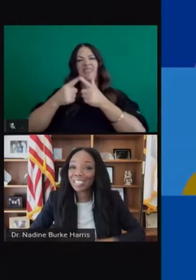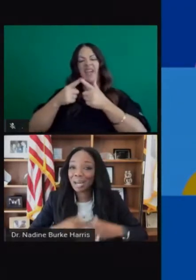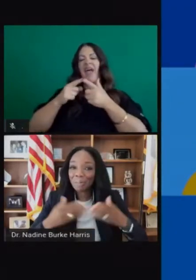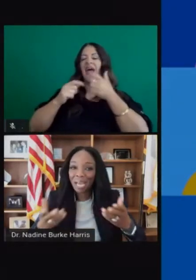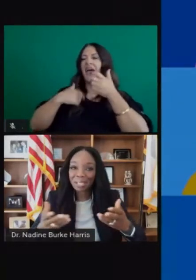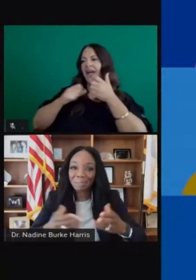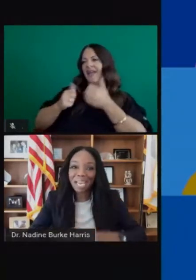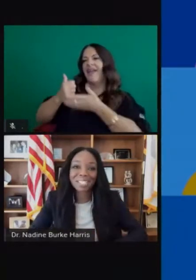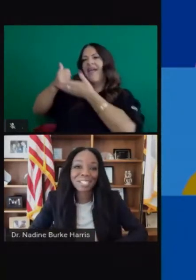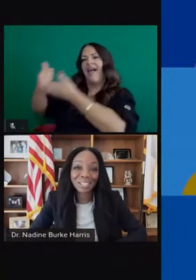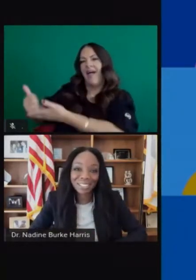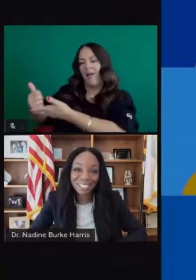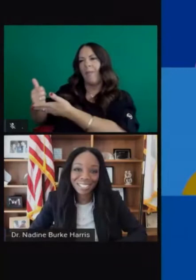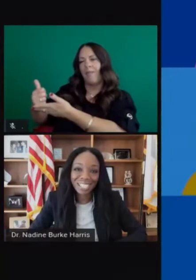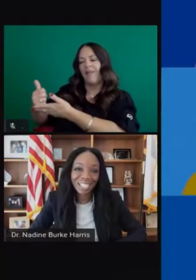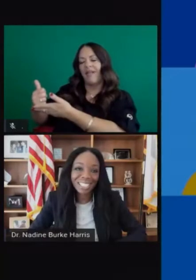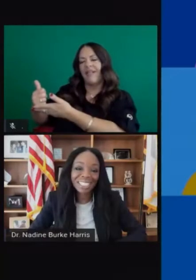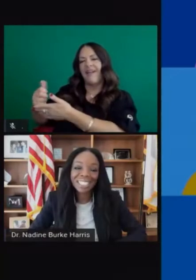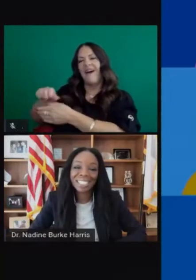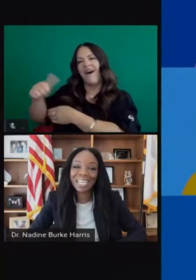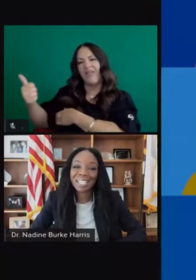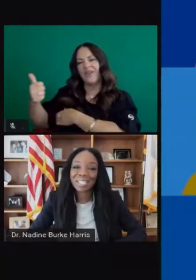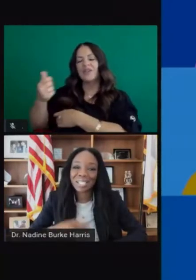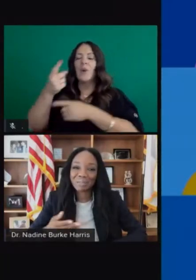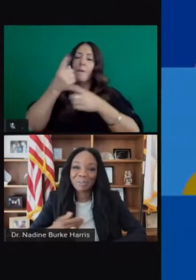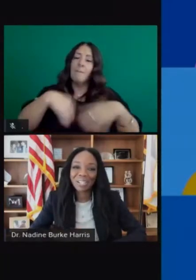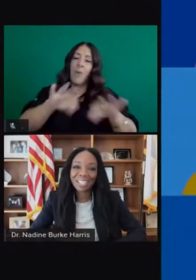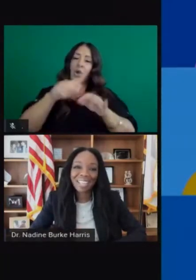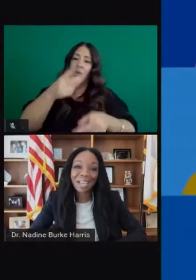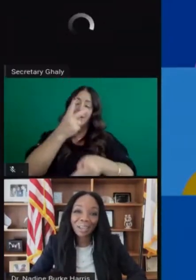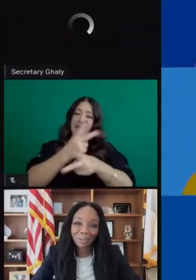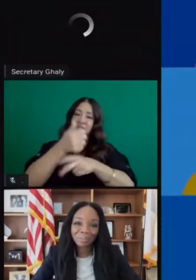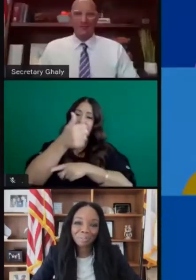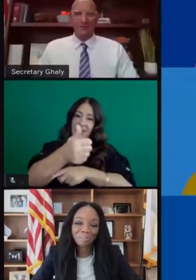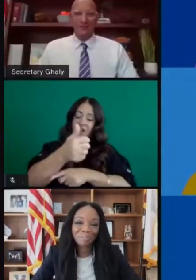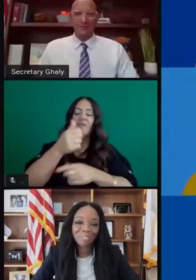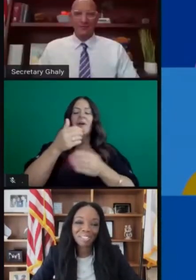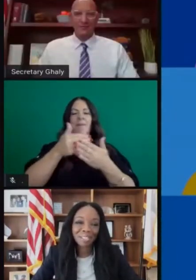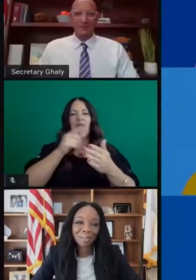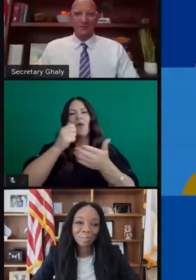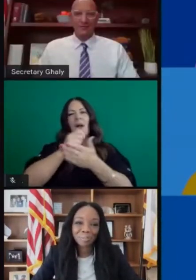And I'll now pass it back to Secretary Ghaly to hear more. Thank you.